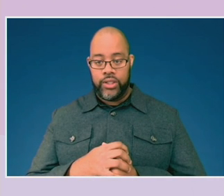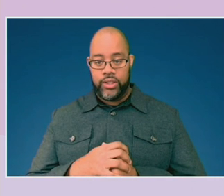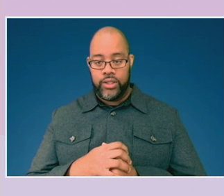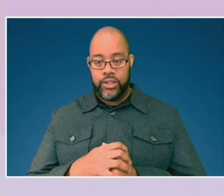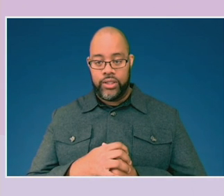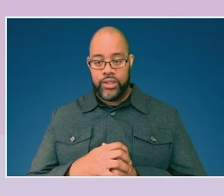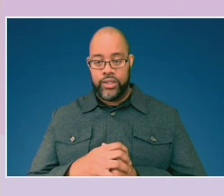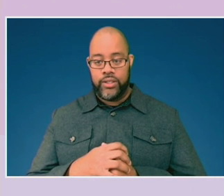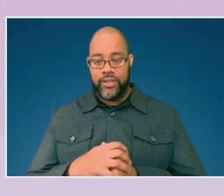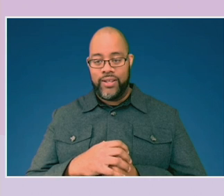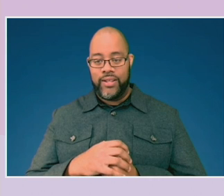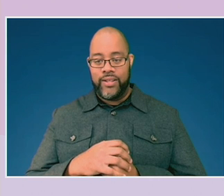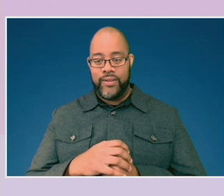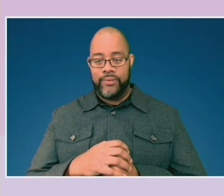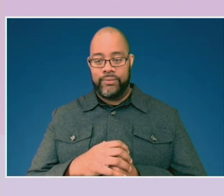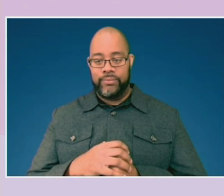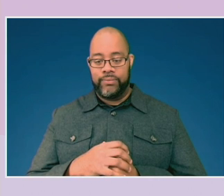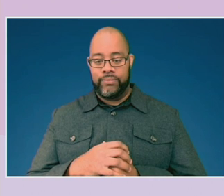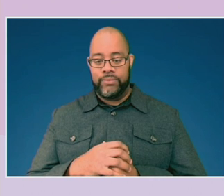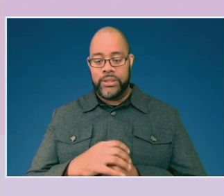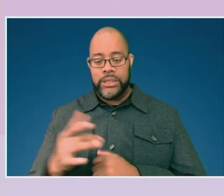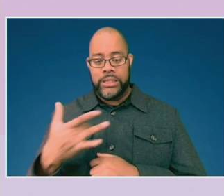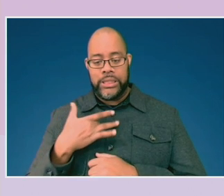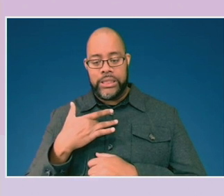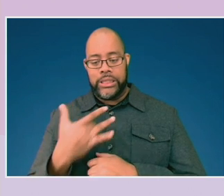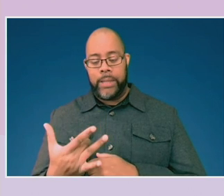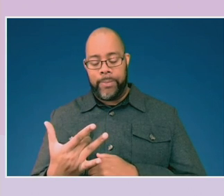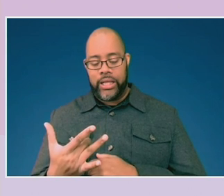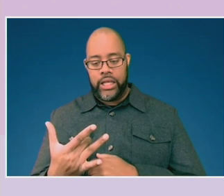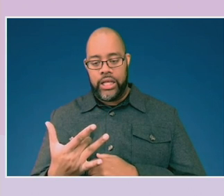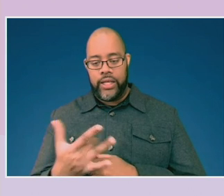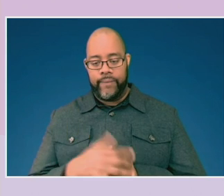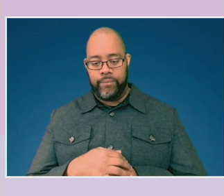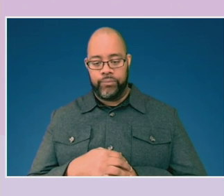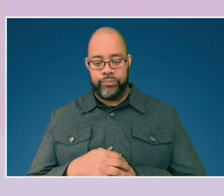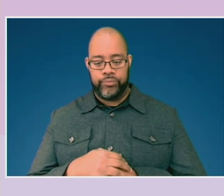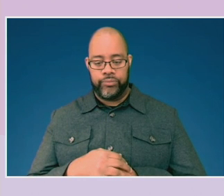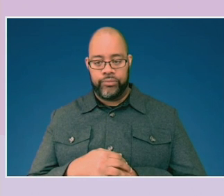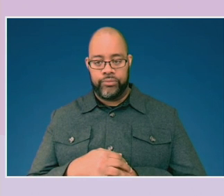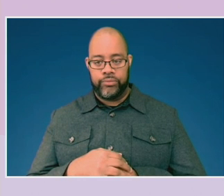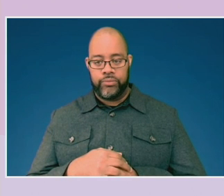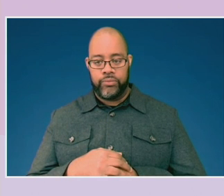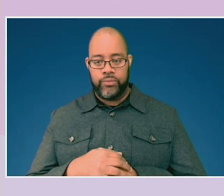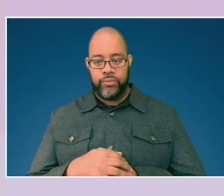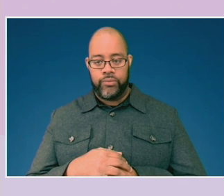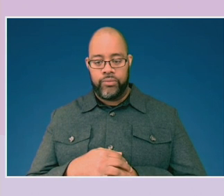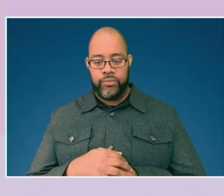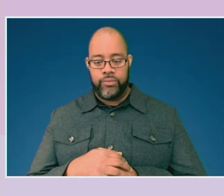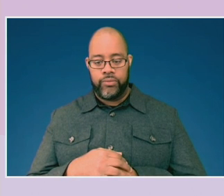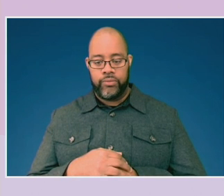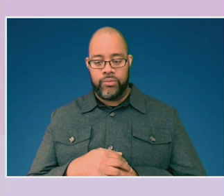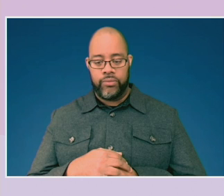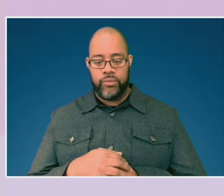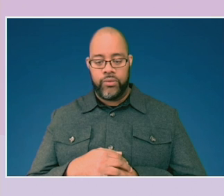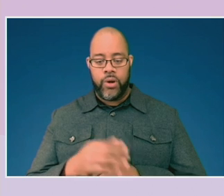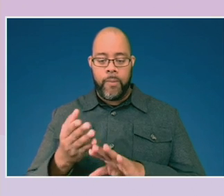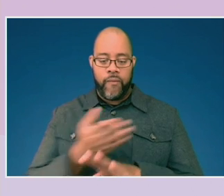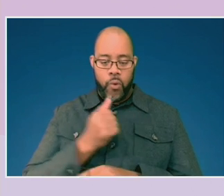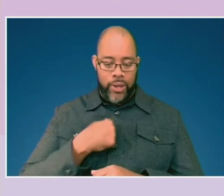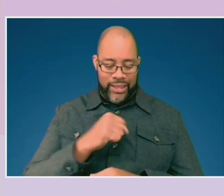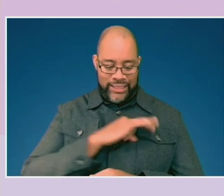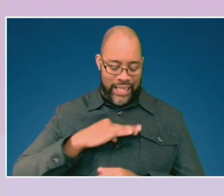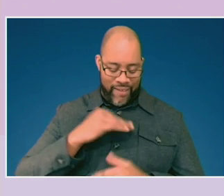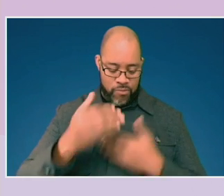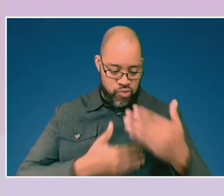those students typically, you know, they're way before we're at the SAT process.